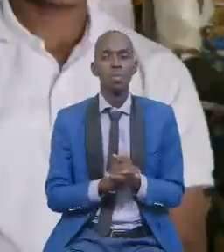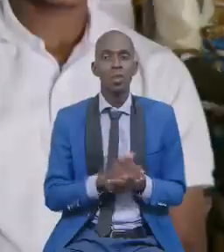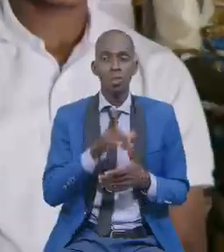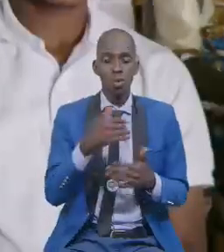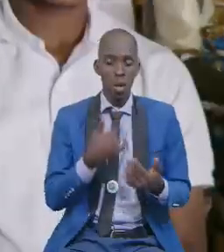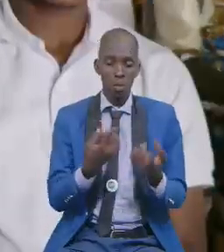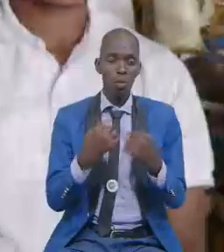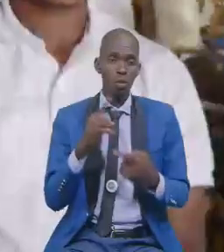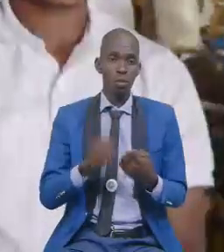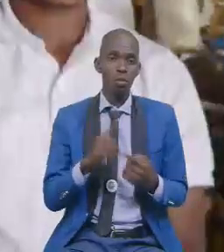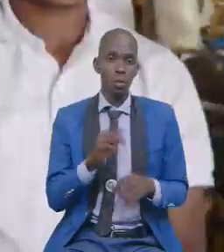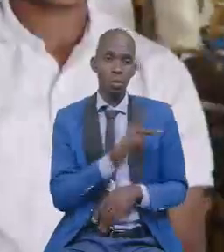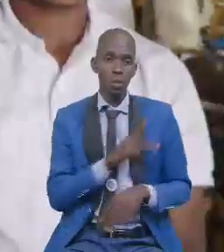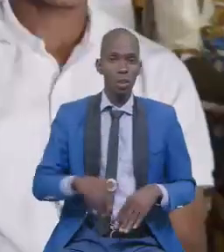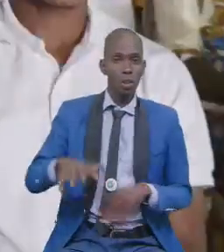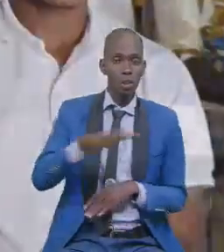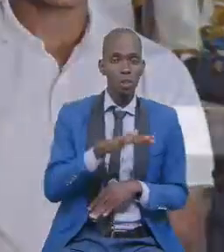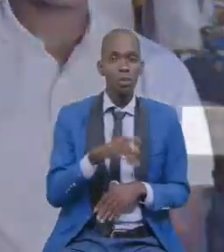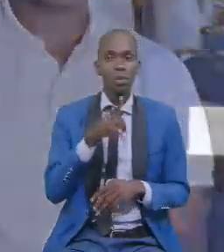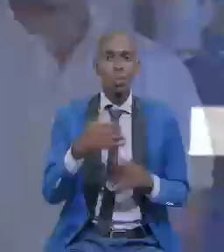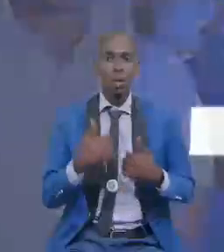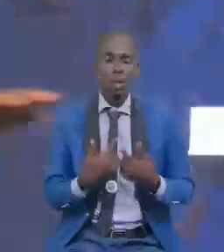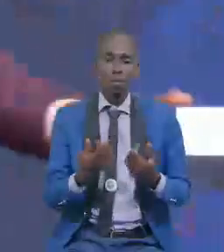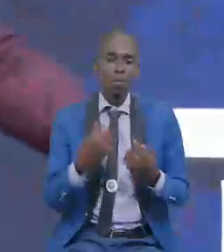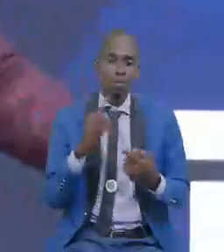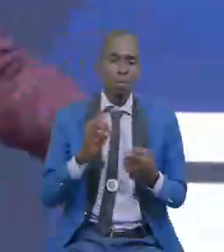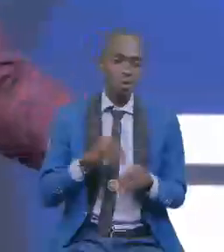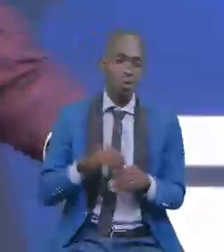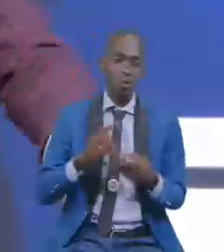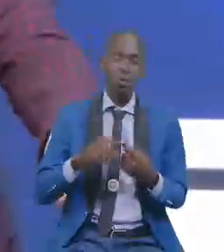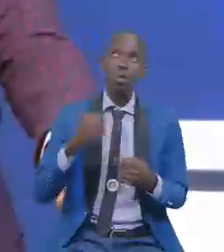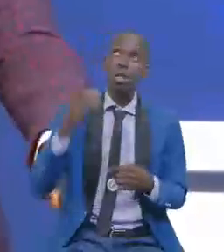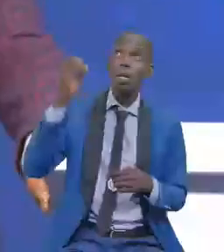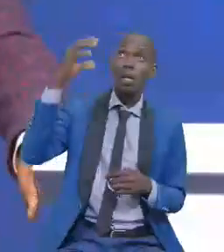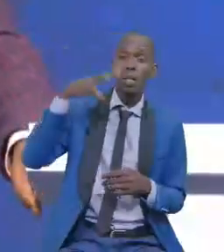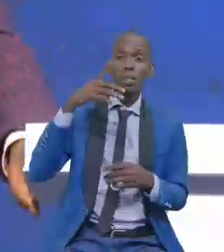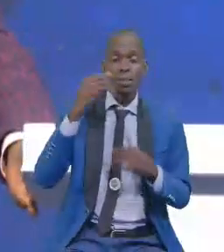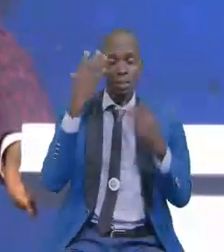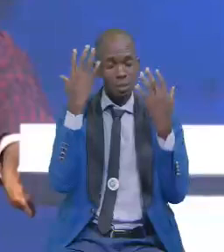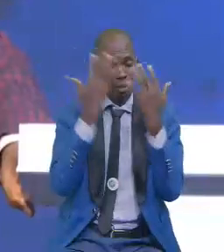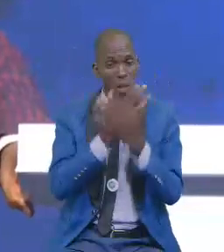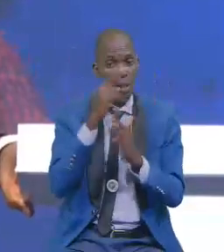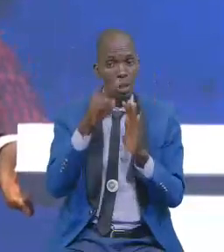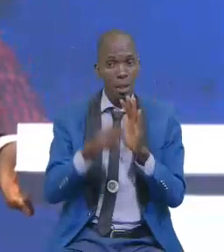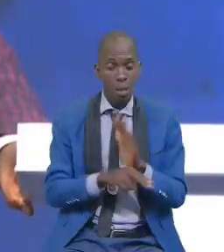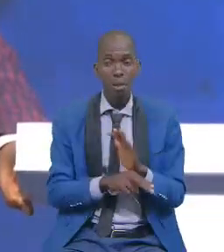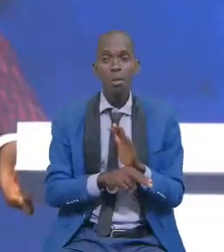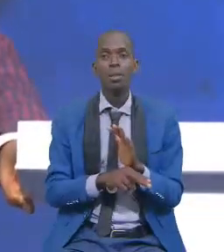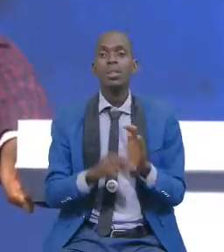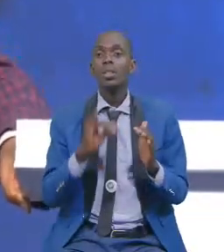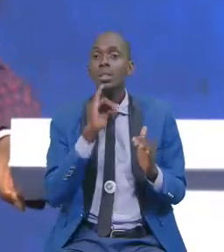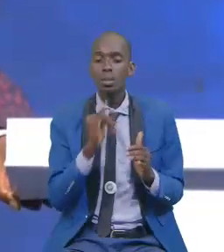kingdom. You have come into the light. The darkness, moral darkness, is